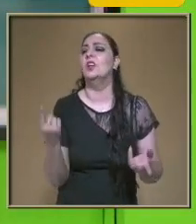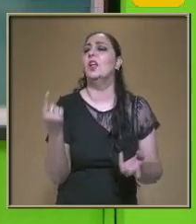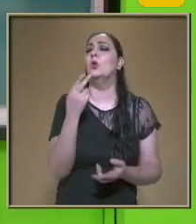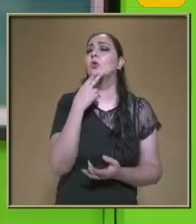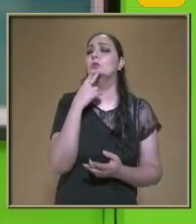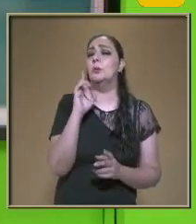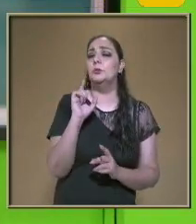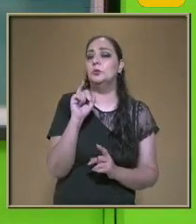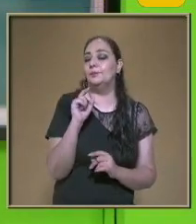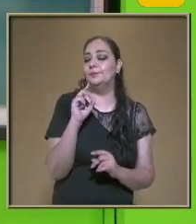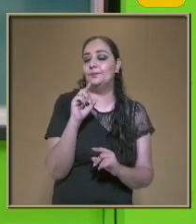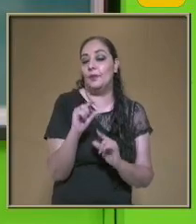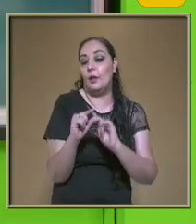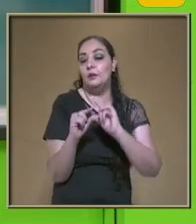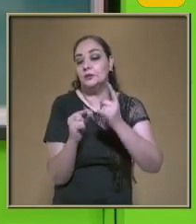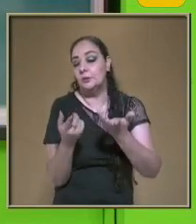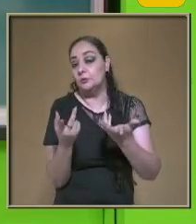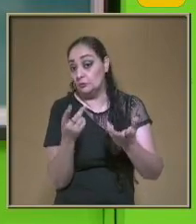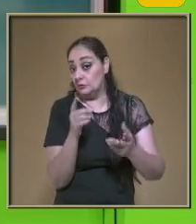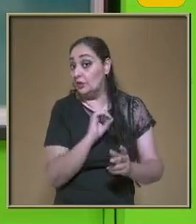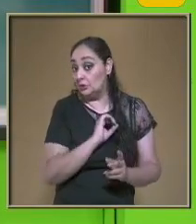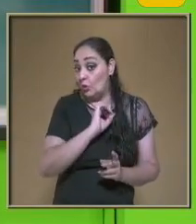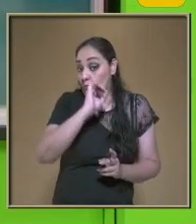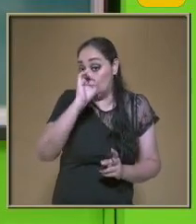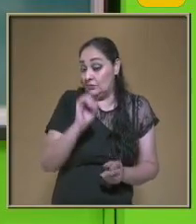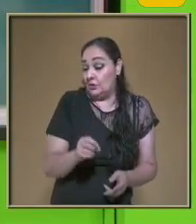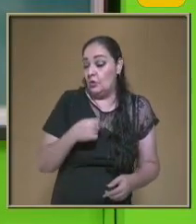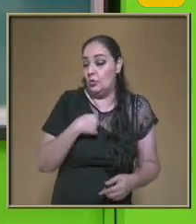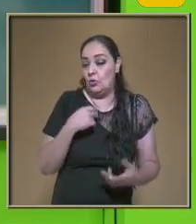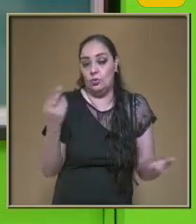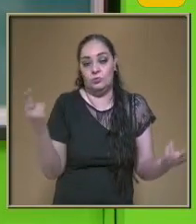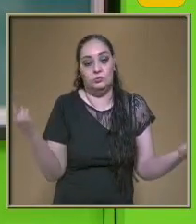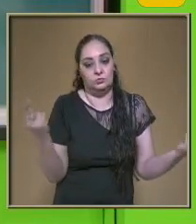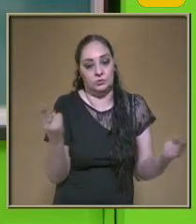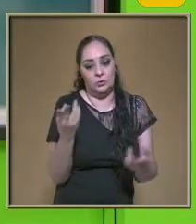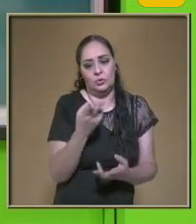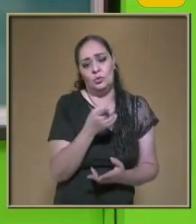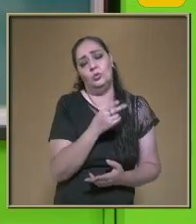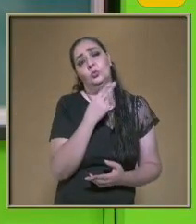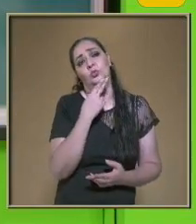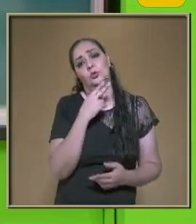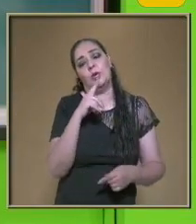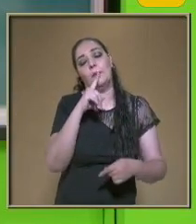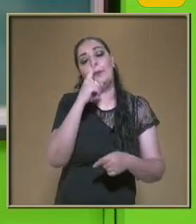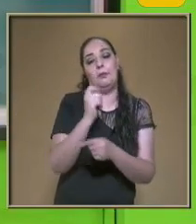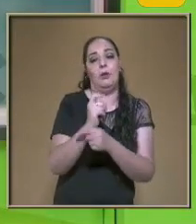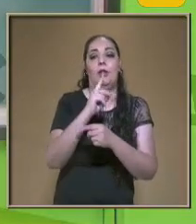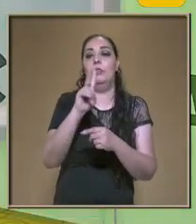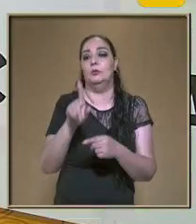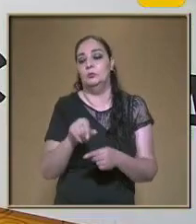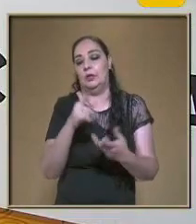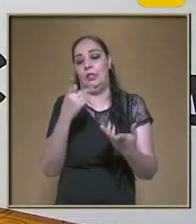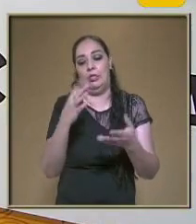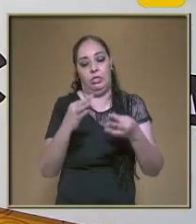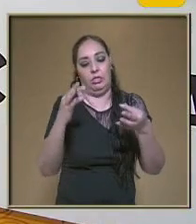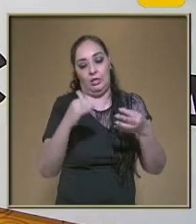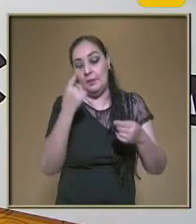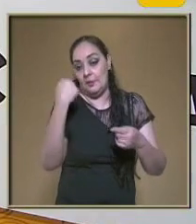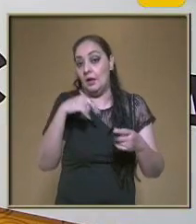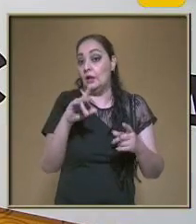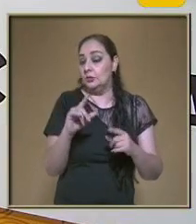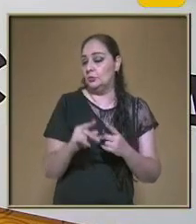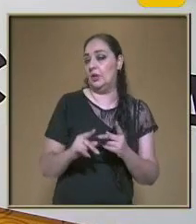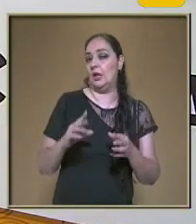So, teacher, is that obligatory that I use first, then next to describe a process?